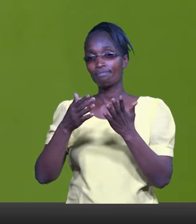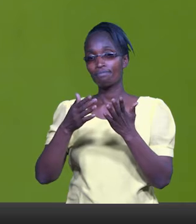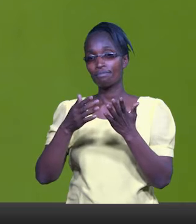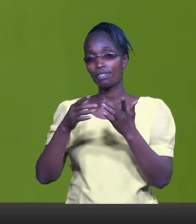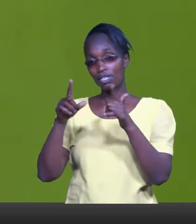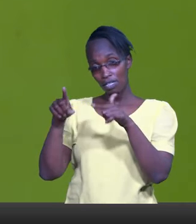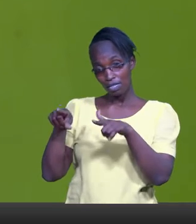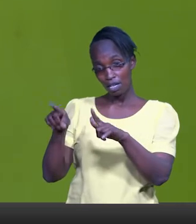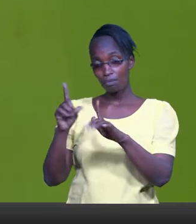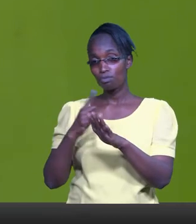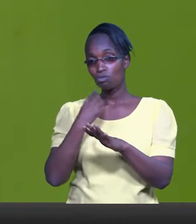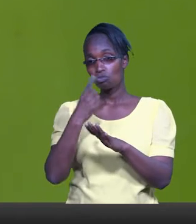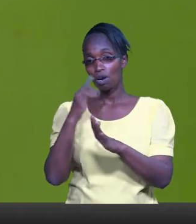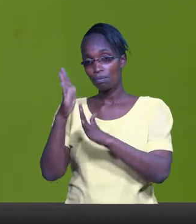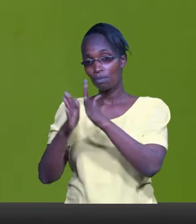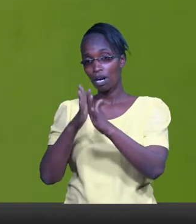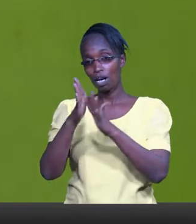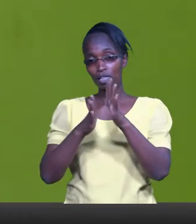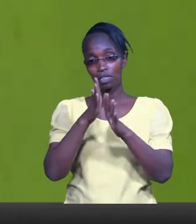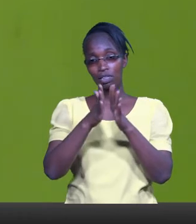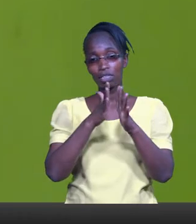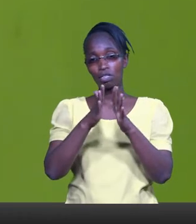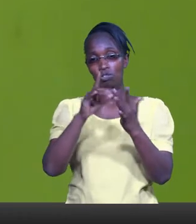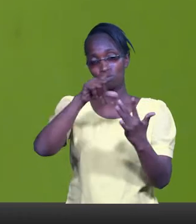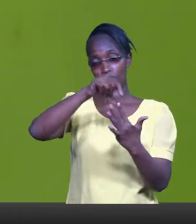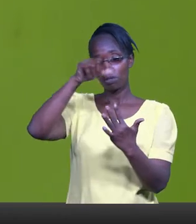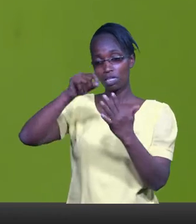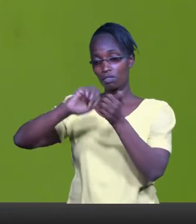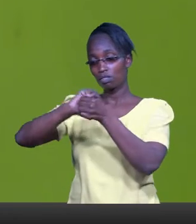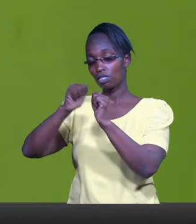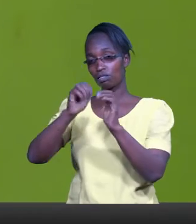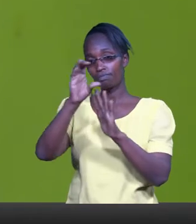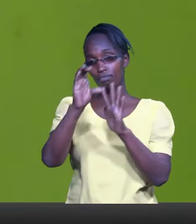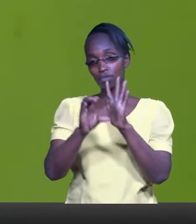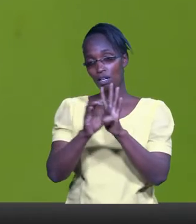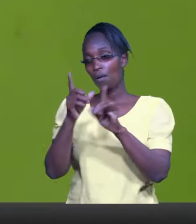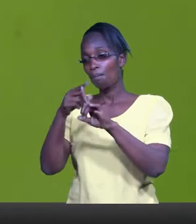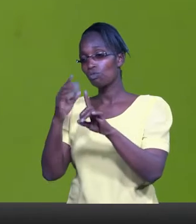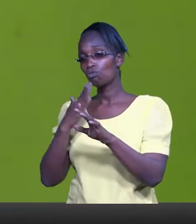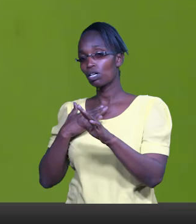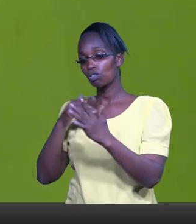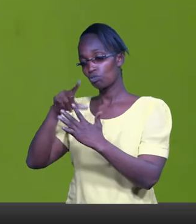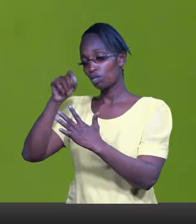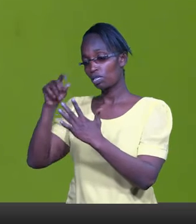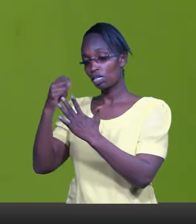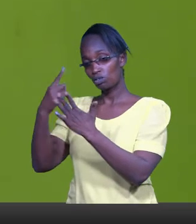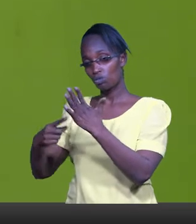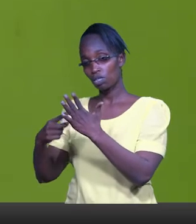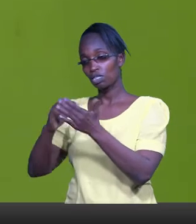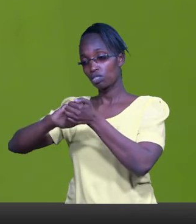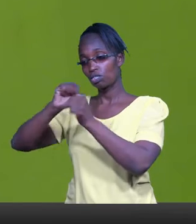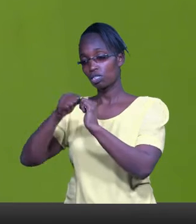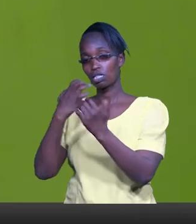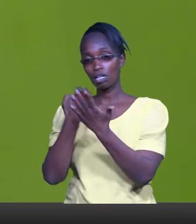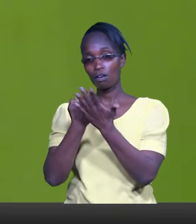It is them who want to prioritize changing the constitution. We want to prioritize changing